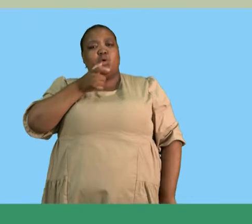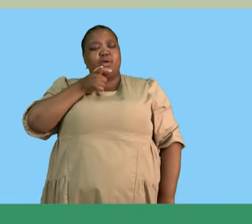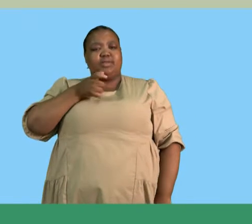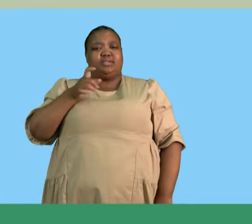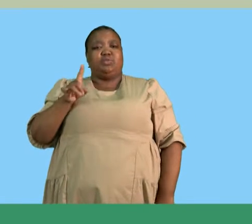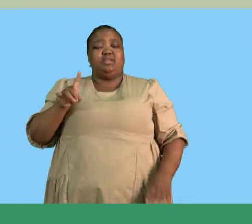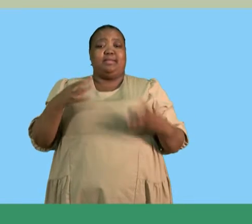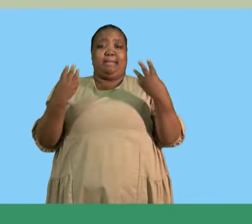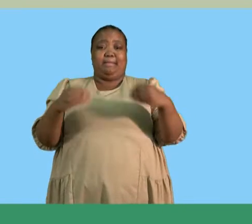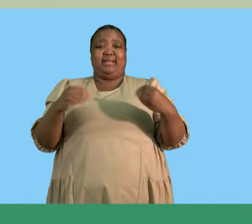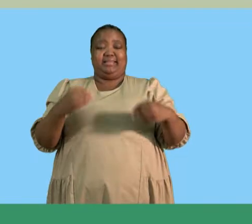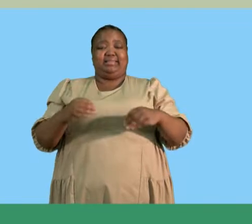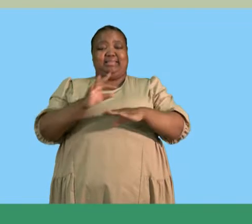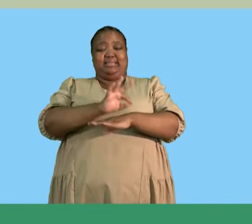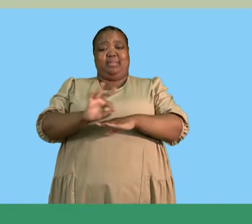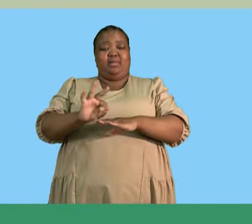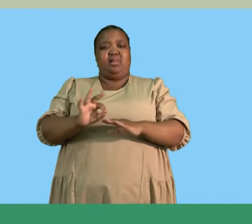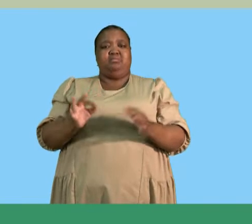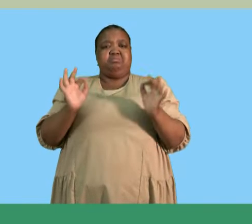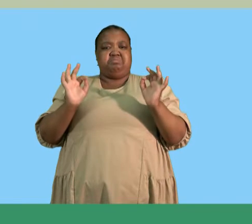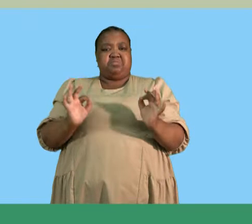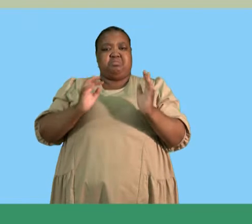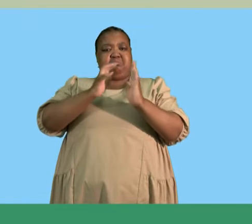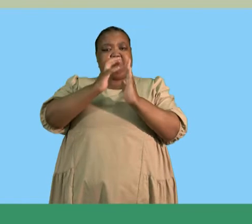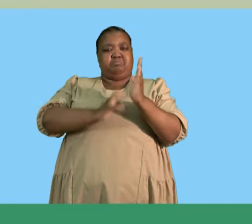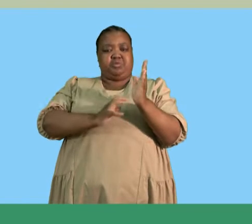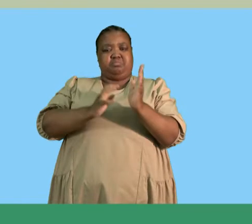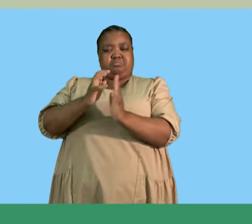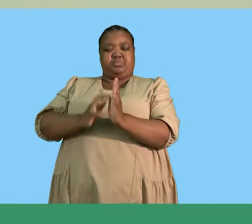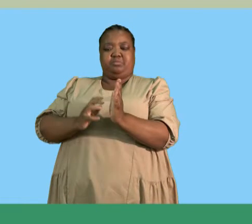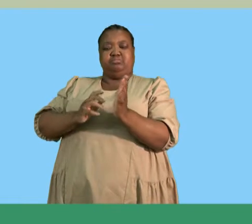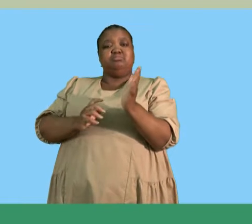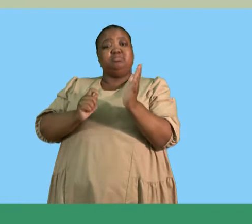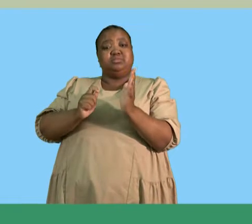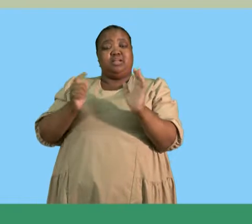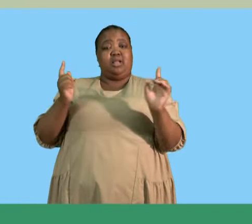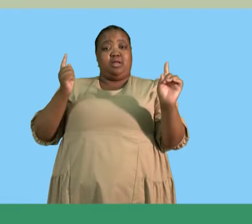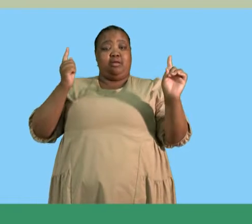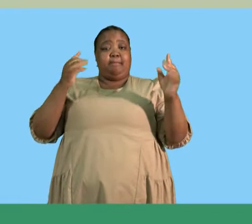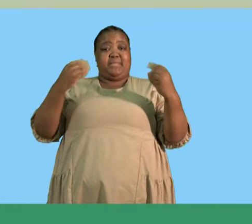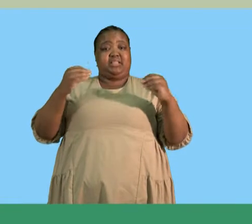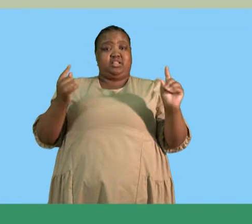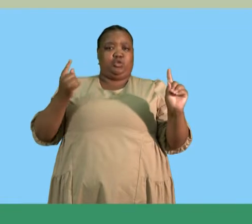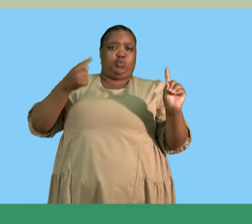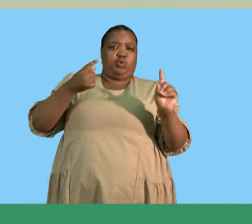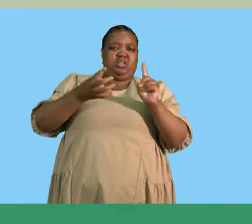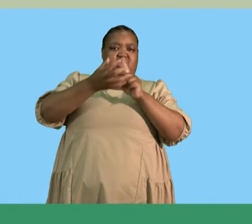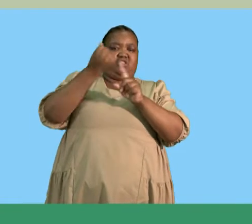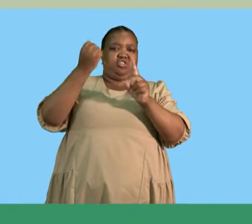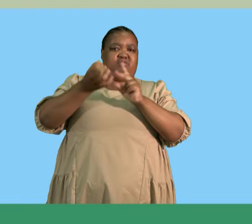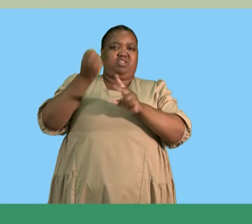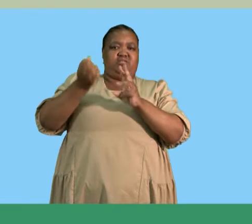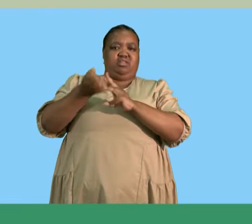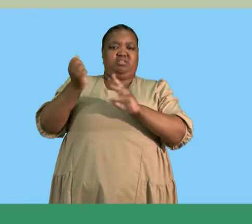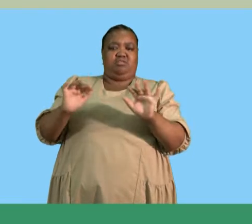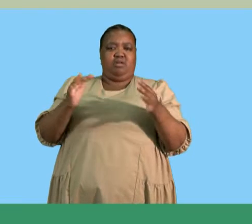plan, which is defined as a formal written document containing the goals of the business and how to achieve those goals.